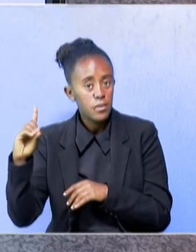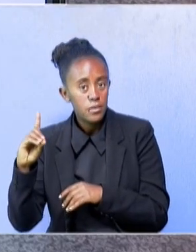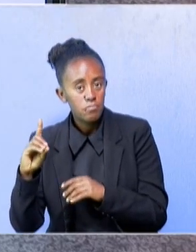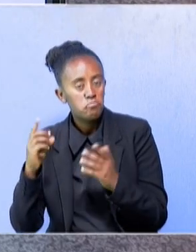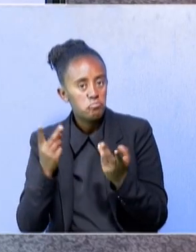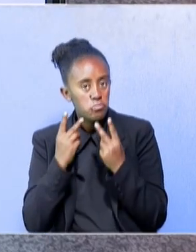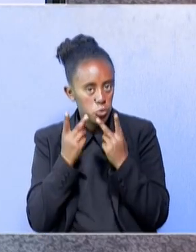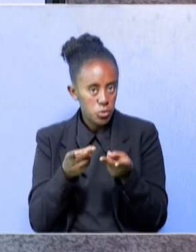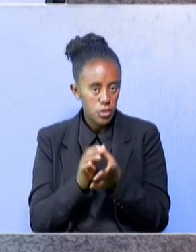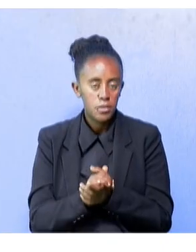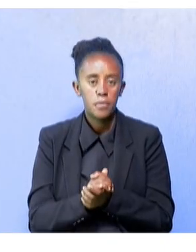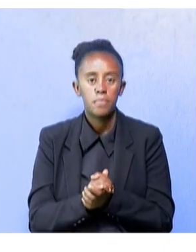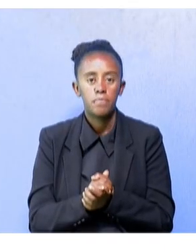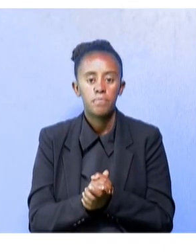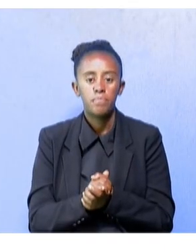Good.